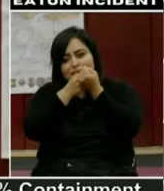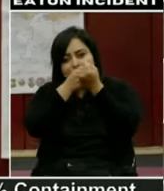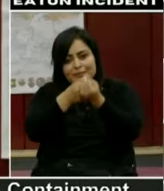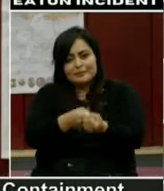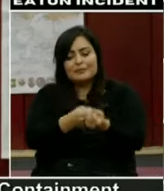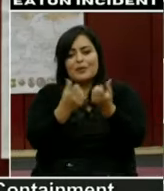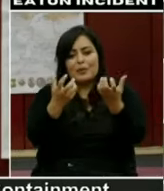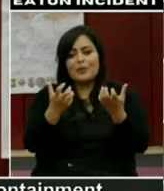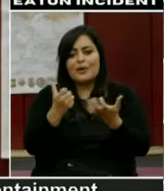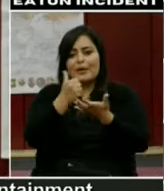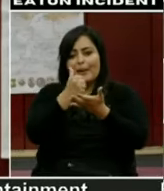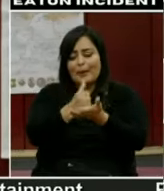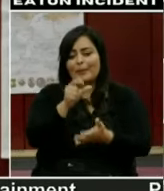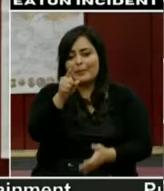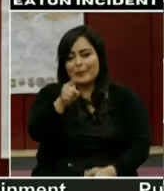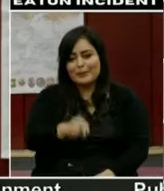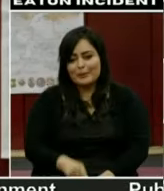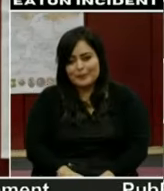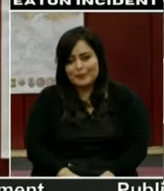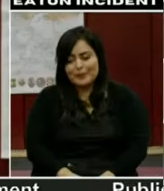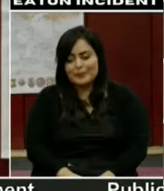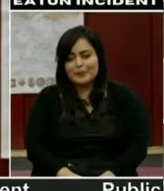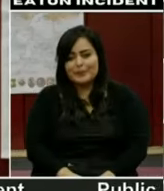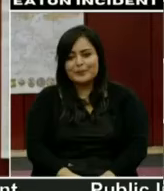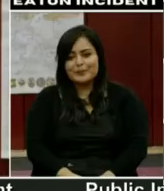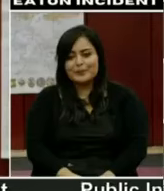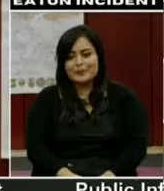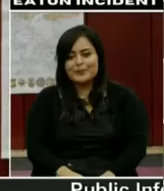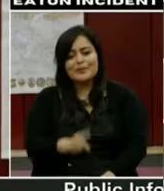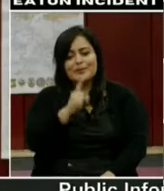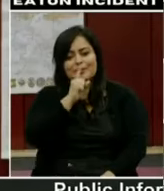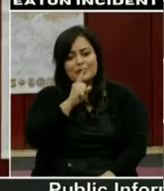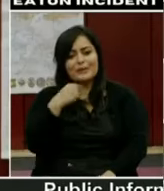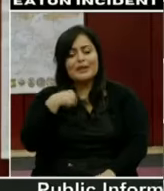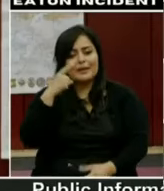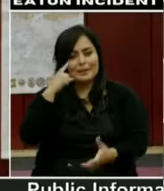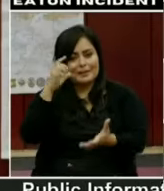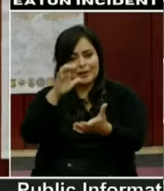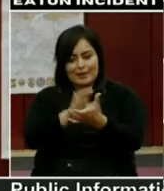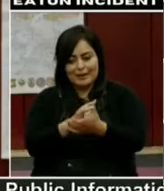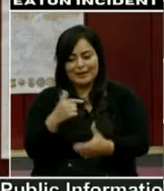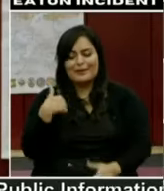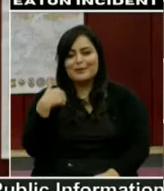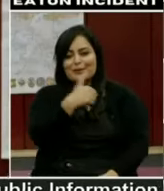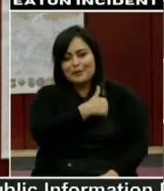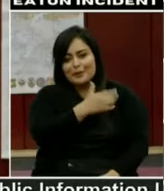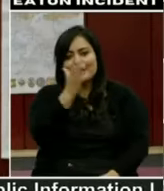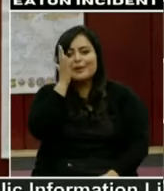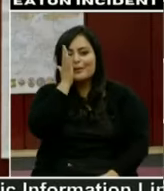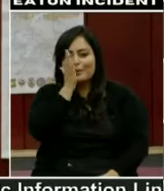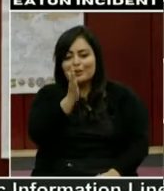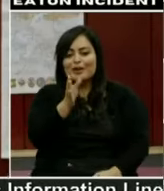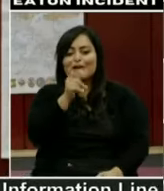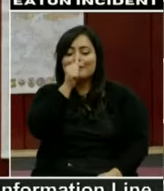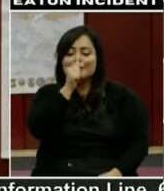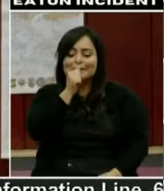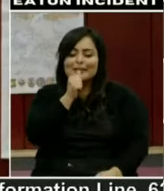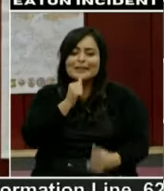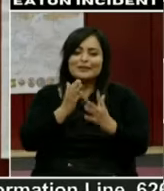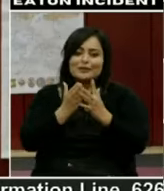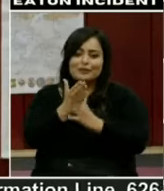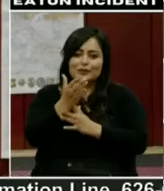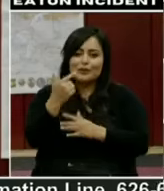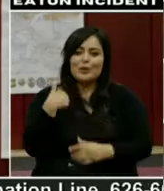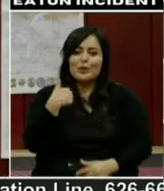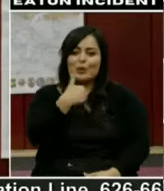to help you. And so I truly believe we will get through this. We